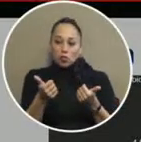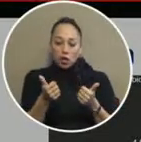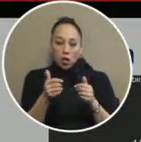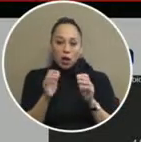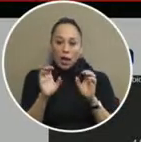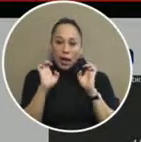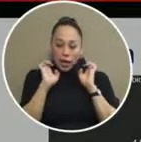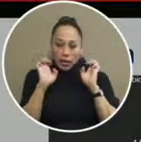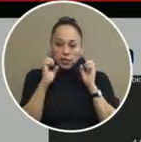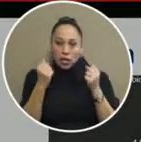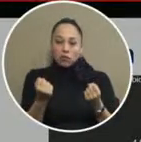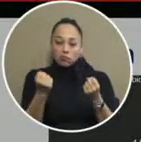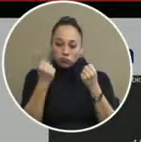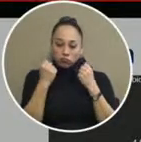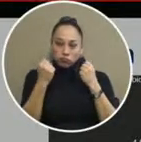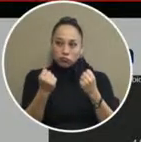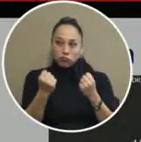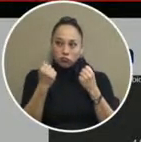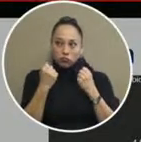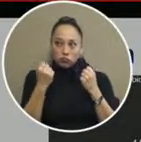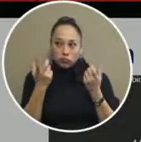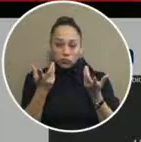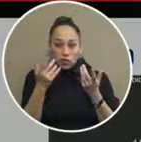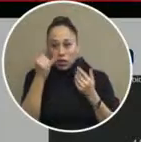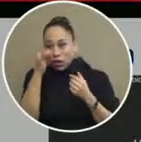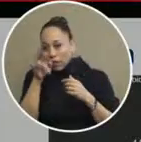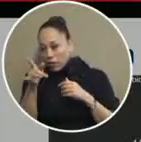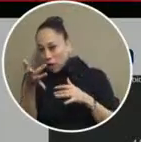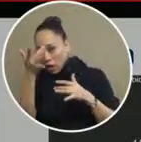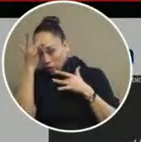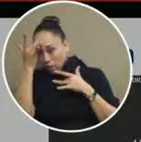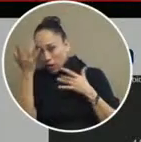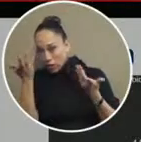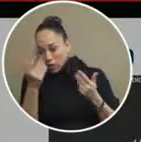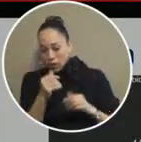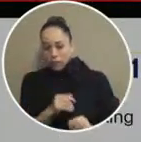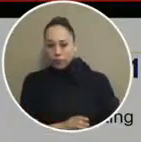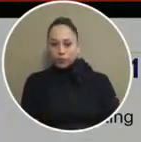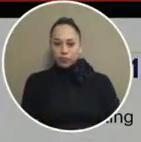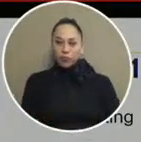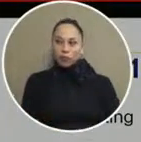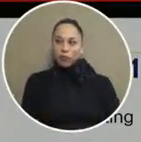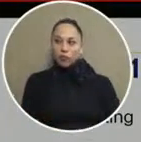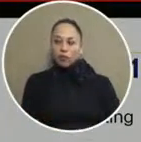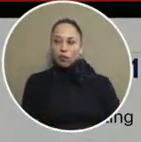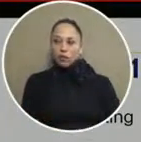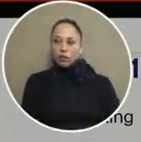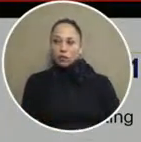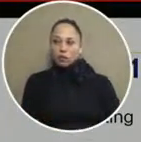being able to fight an infection in case they become infected. Next slide, please.